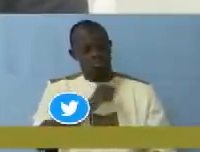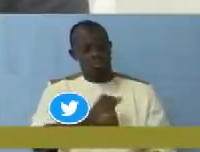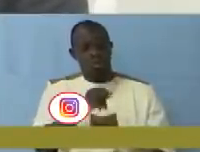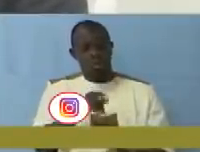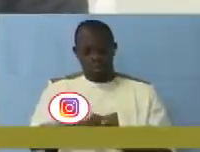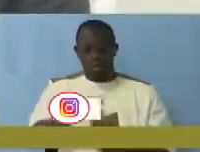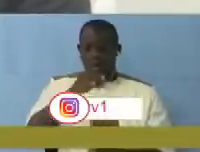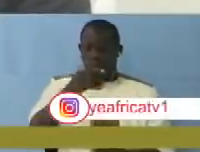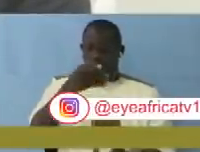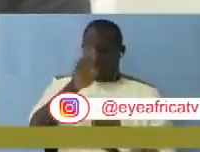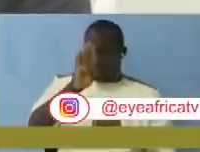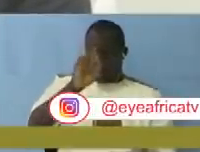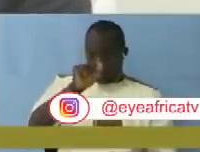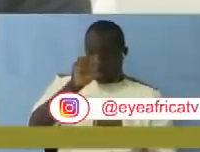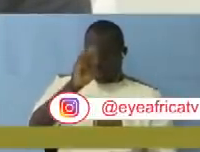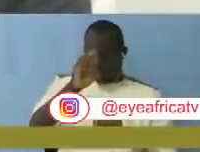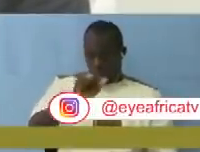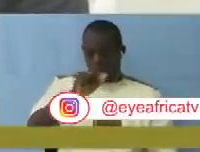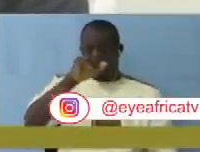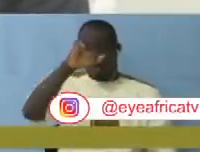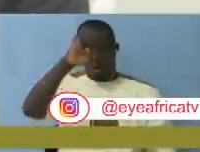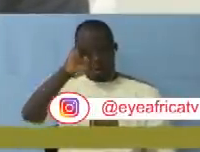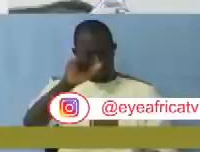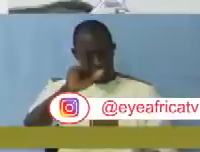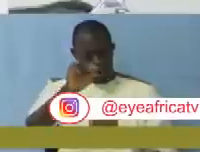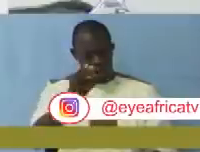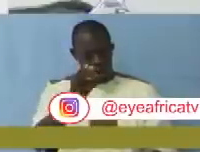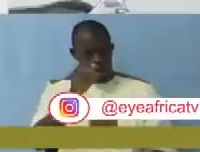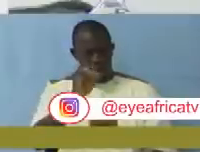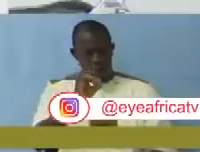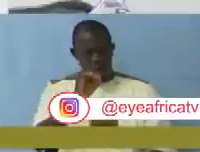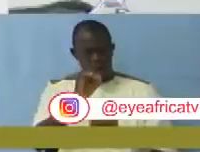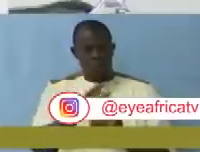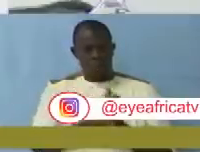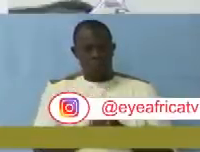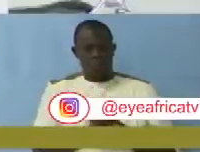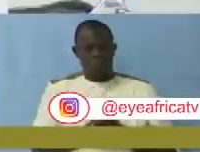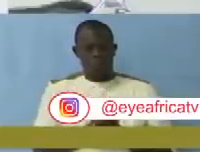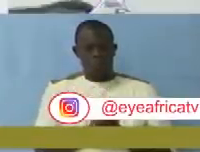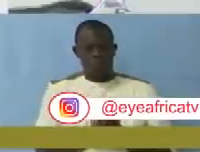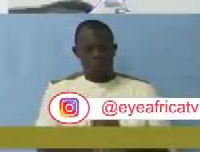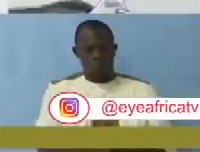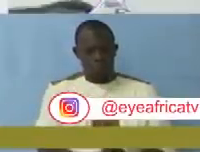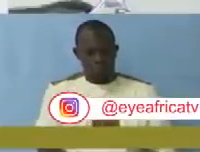Mr. SAHO, Baba SAHO. Mr. Sedo Baba SAHO. Yes, Counsel.